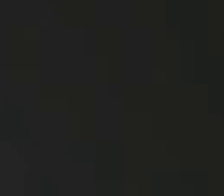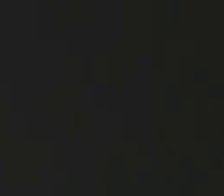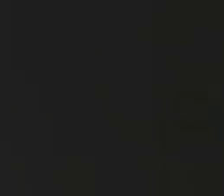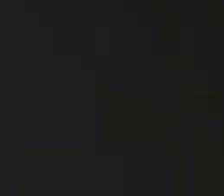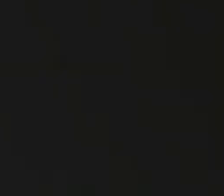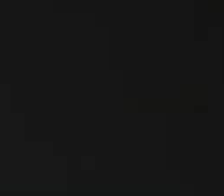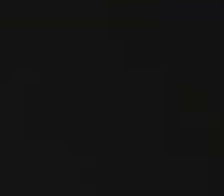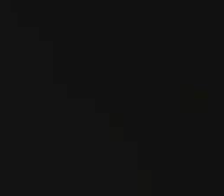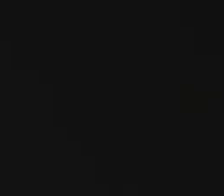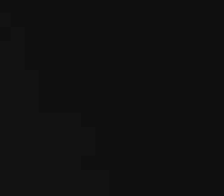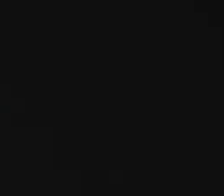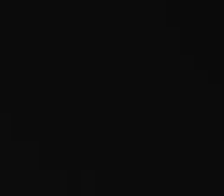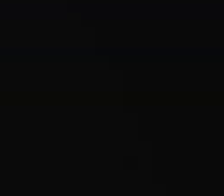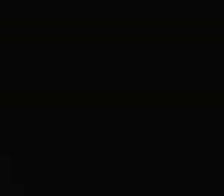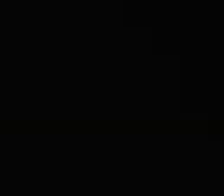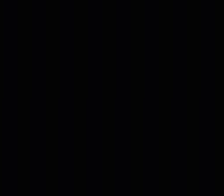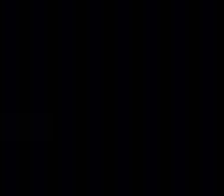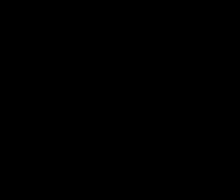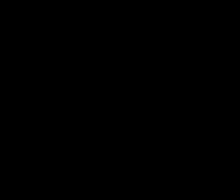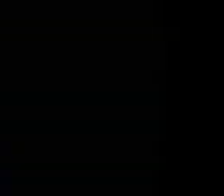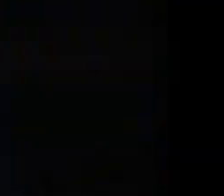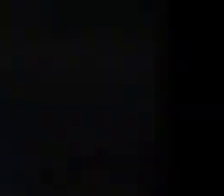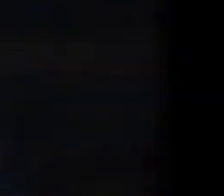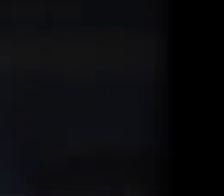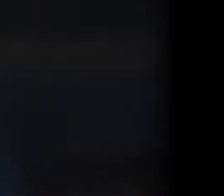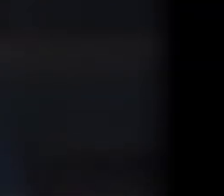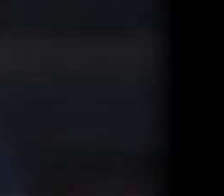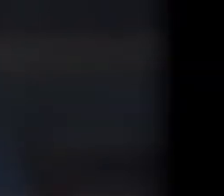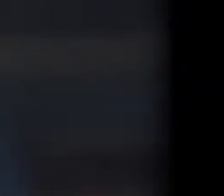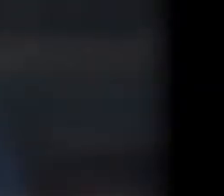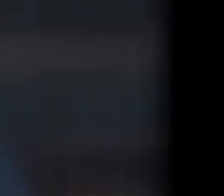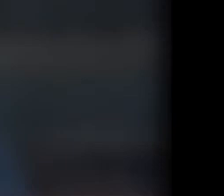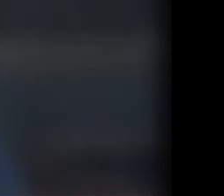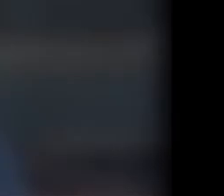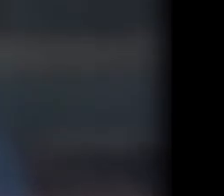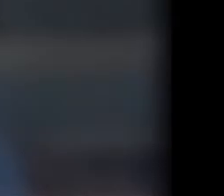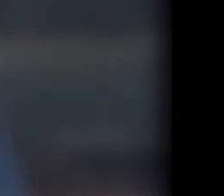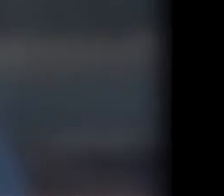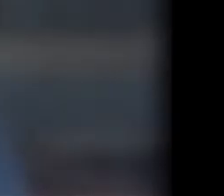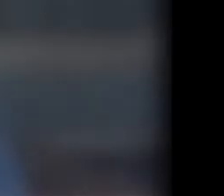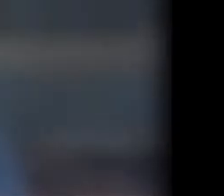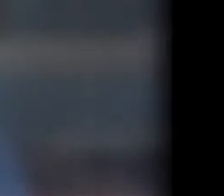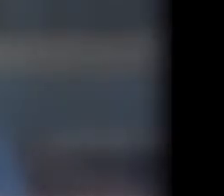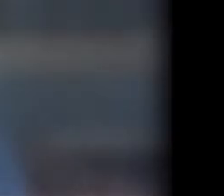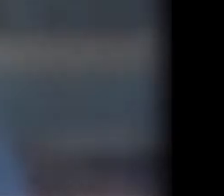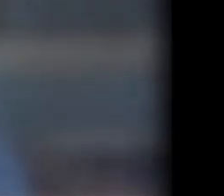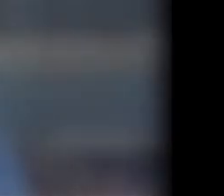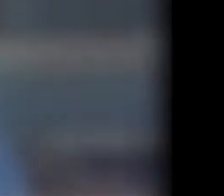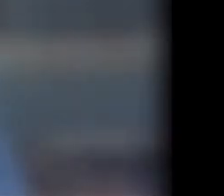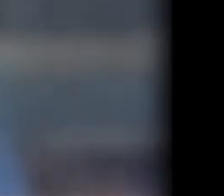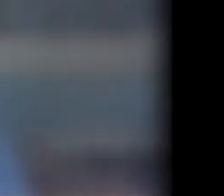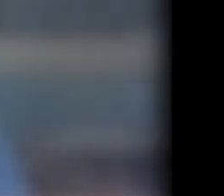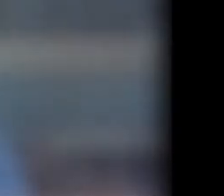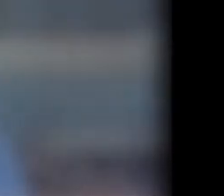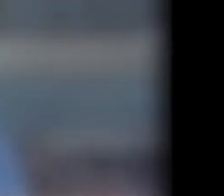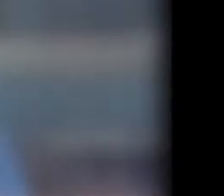thoroughly. So my question is, it's about merit. So you mentioned the remedy. Am